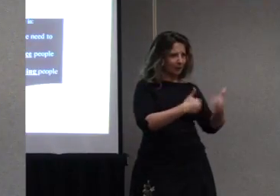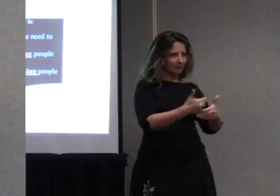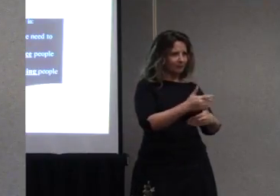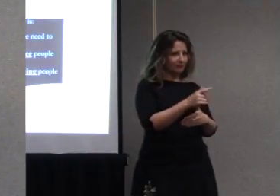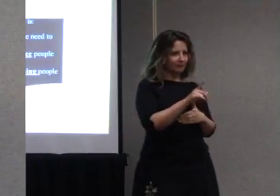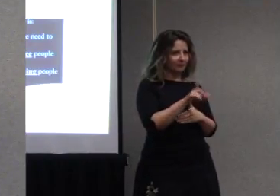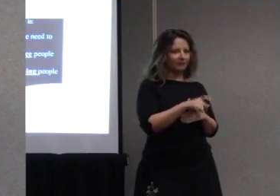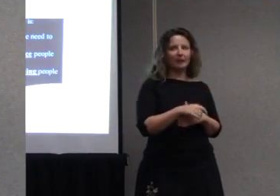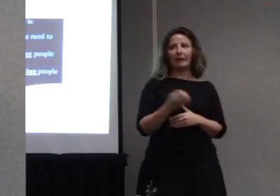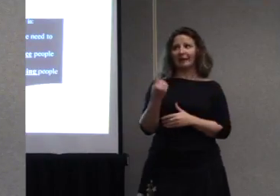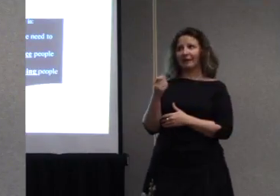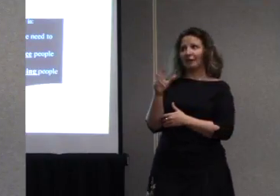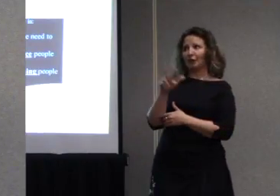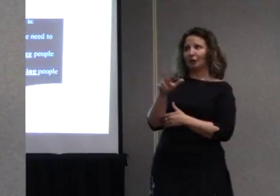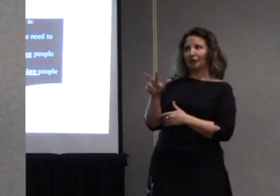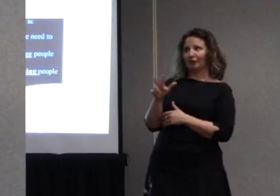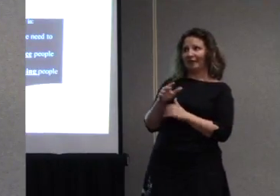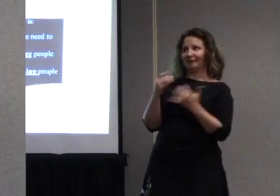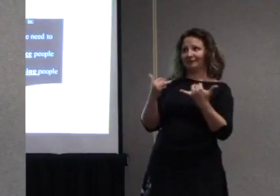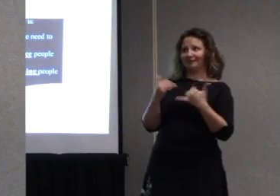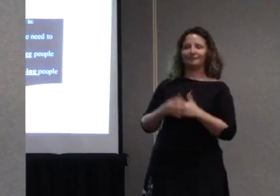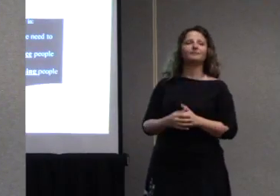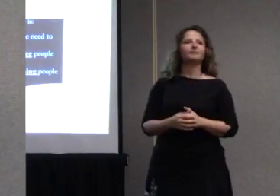How am I doing on time, Jared?